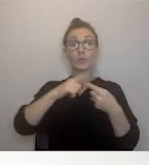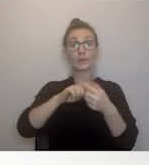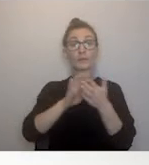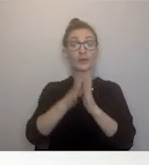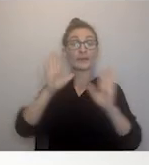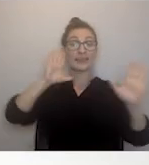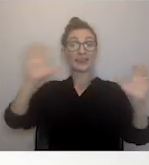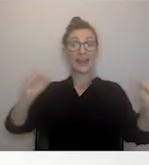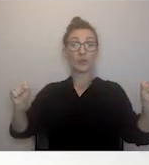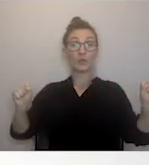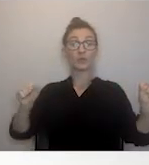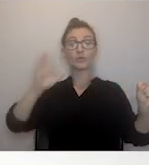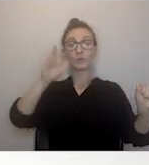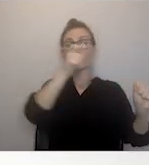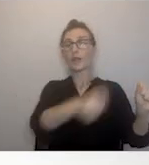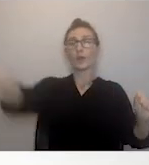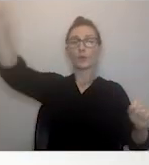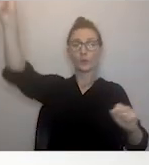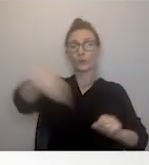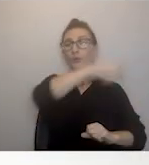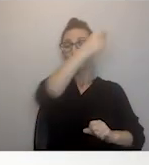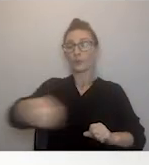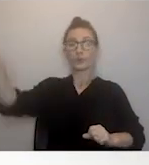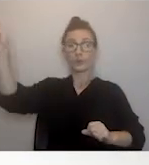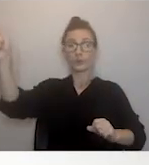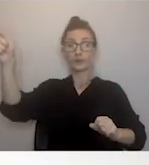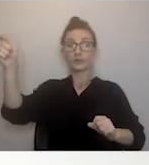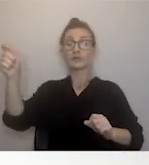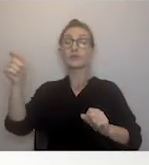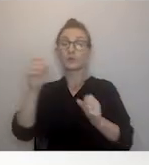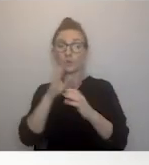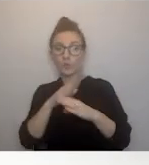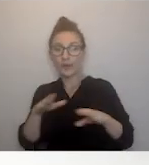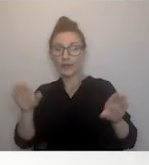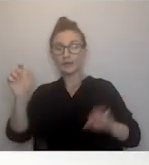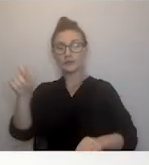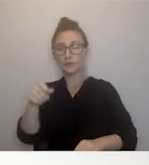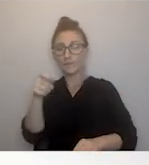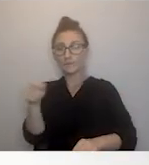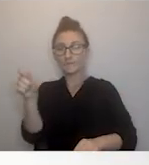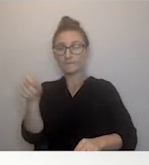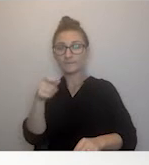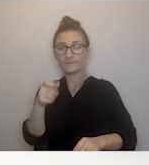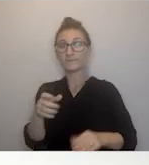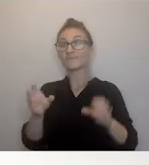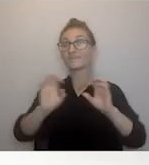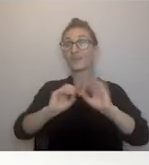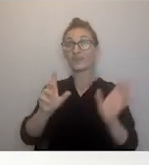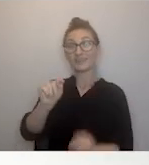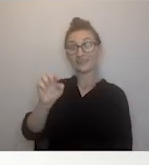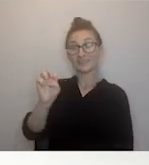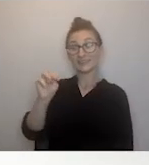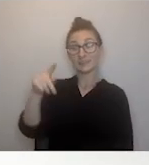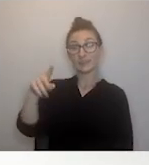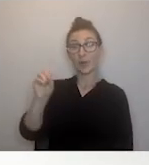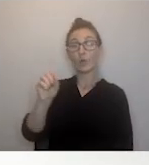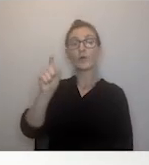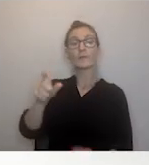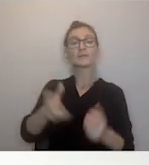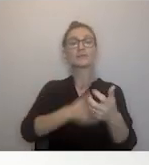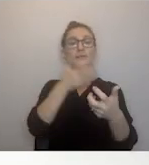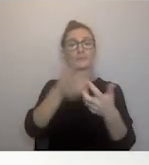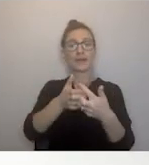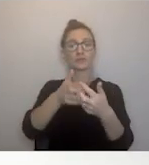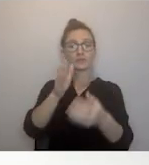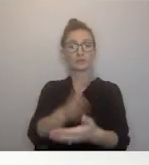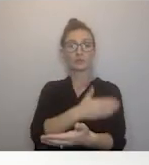your patterns. And anytime you hear the music get loud, you're going to make your pattern big. Or if it's soft, make it small. The tempo, obviously you have to move your